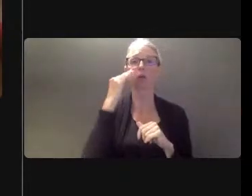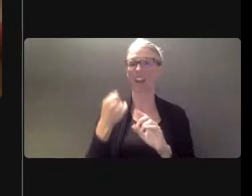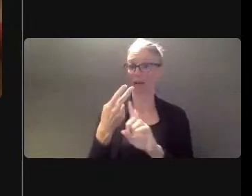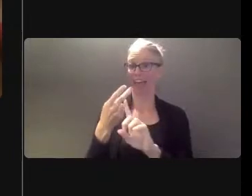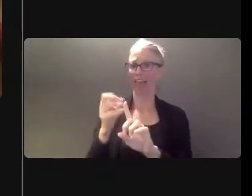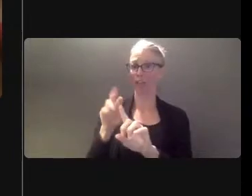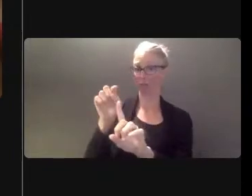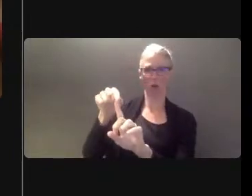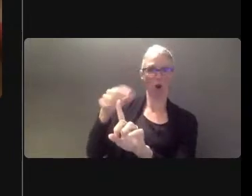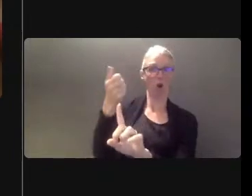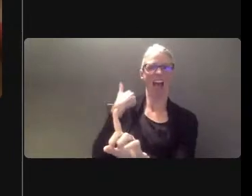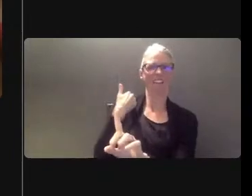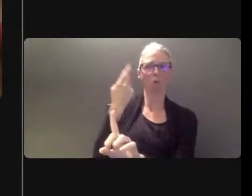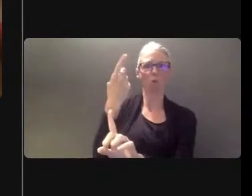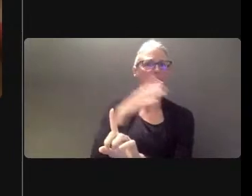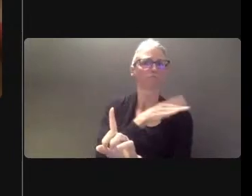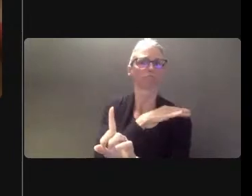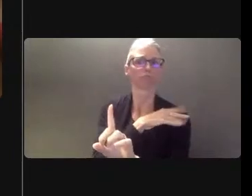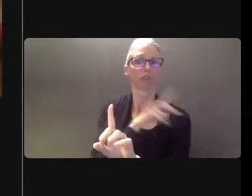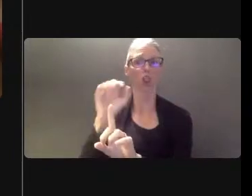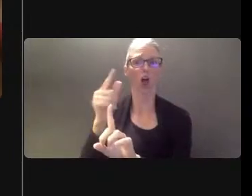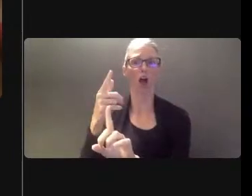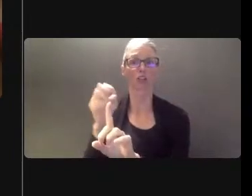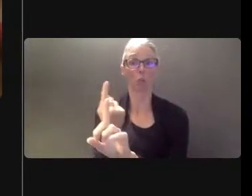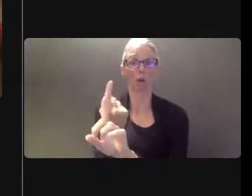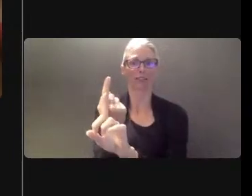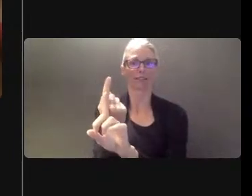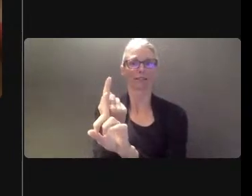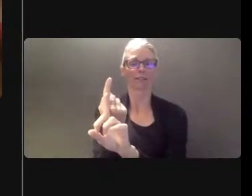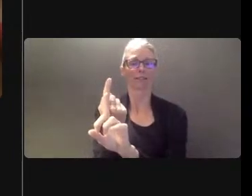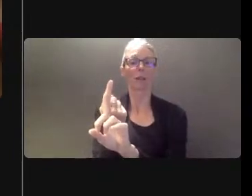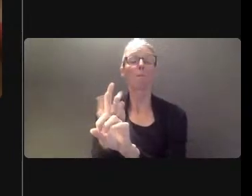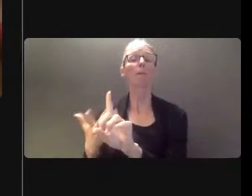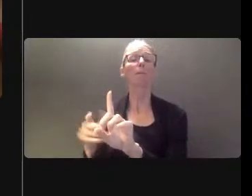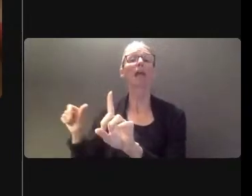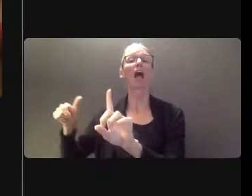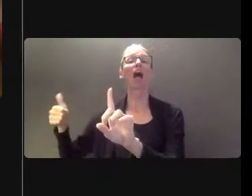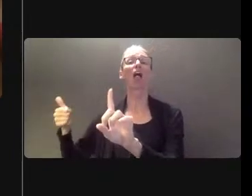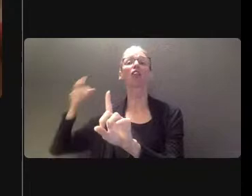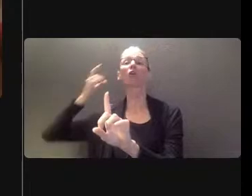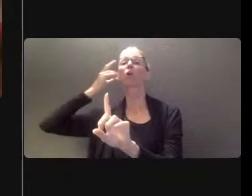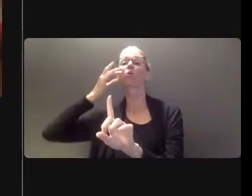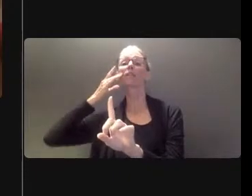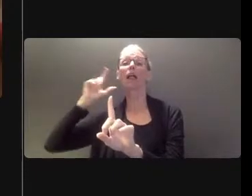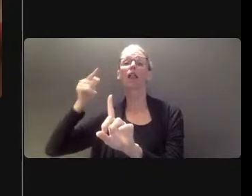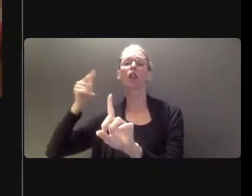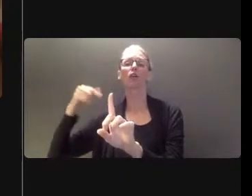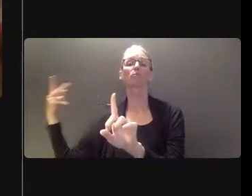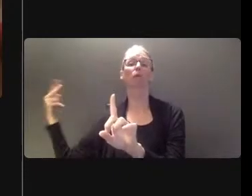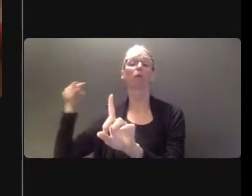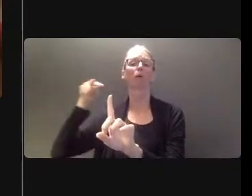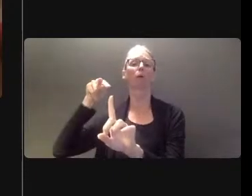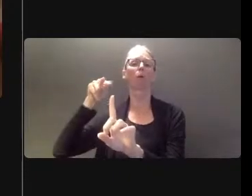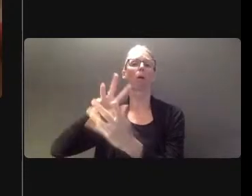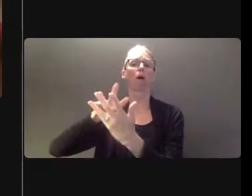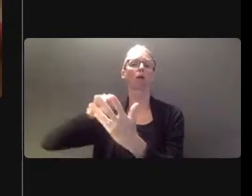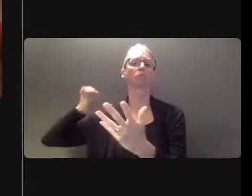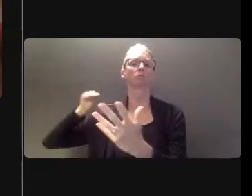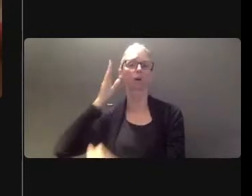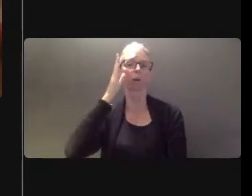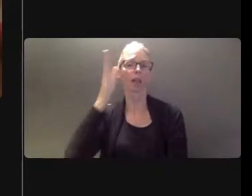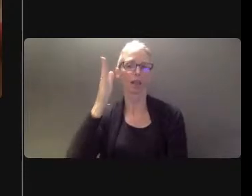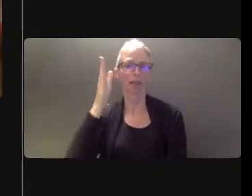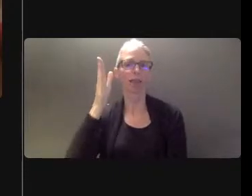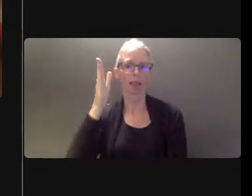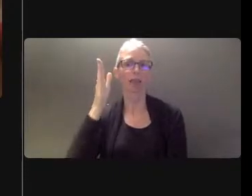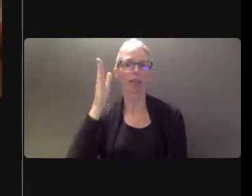great lodge that she's really loved. Now, hopefully other lodges are going to be that much more accessible. And I think that's the same, that once we